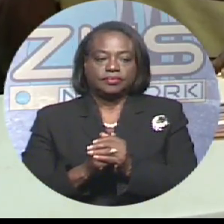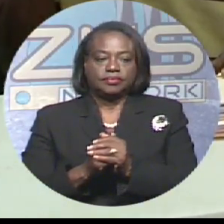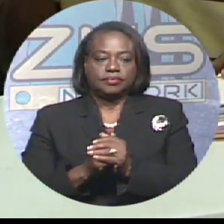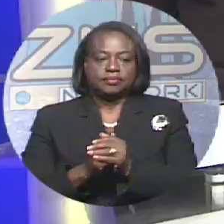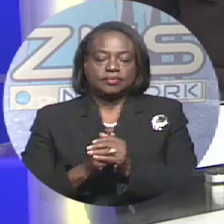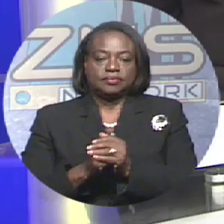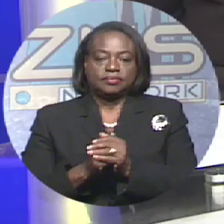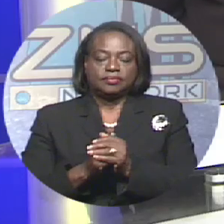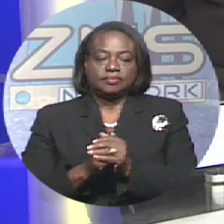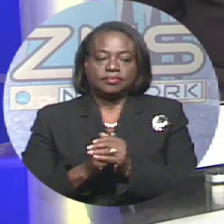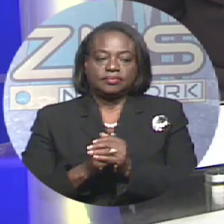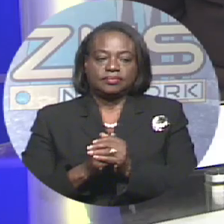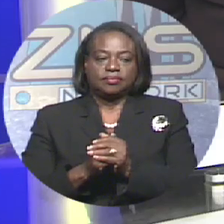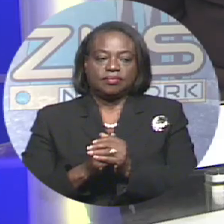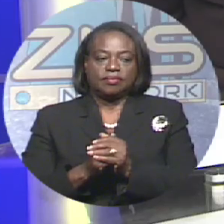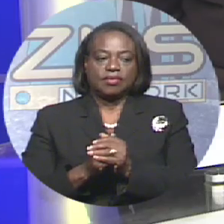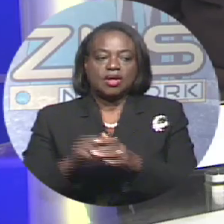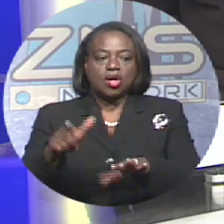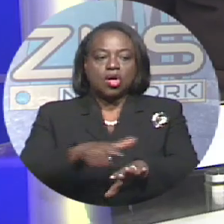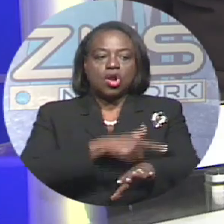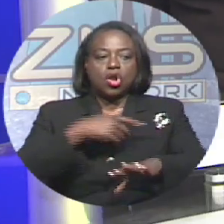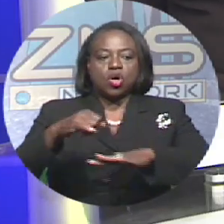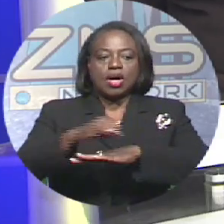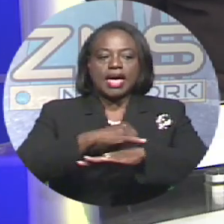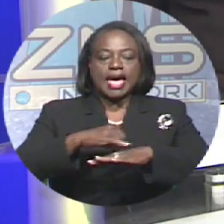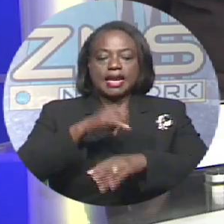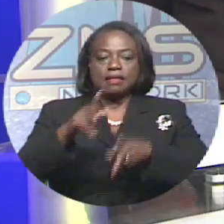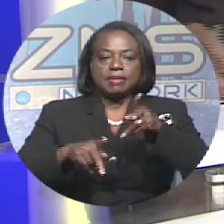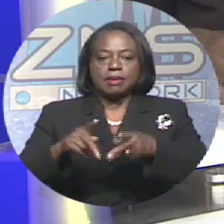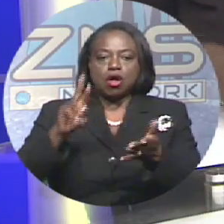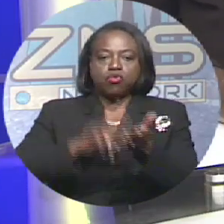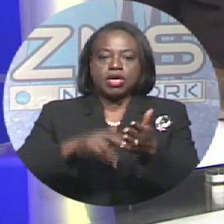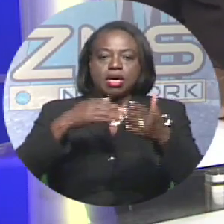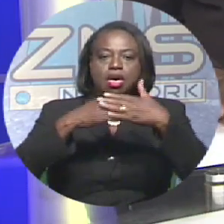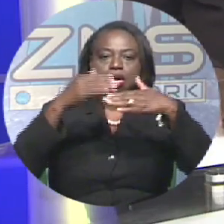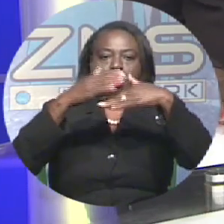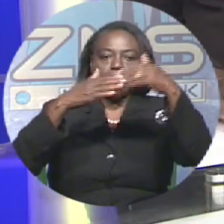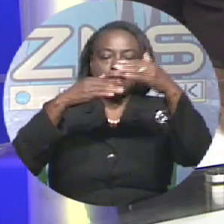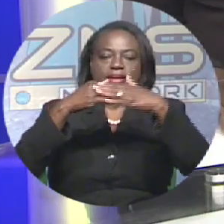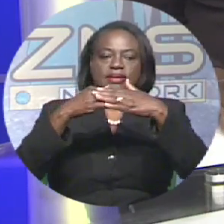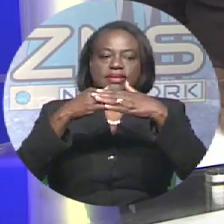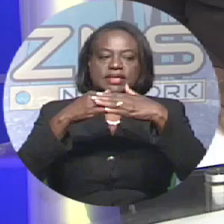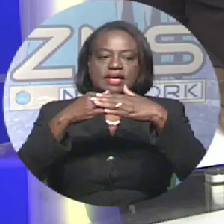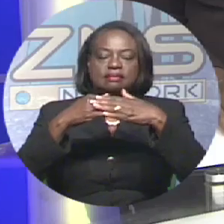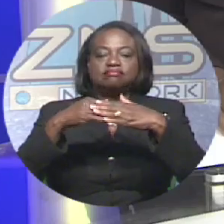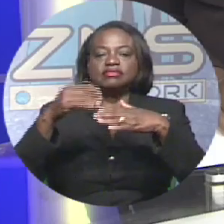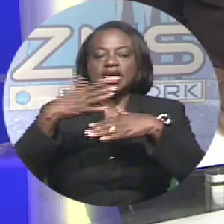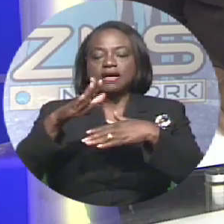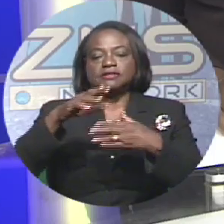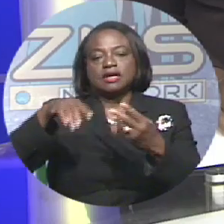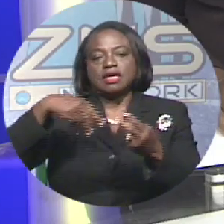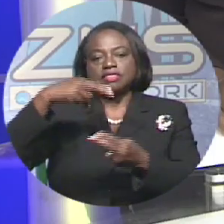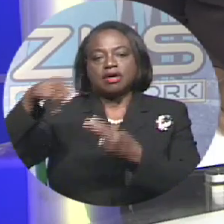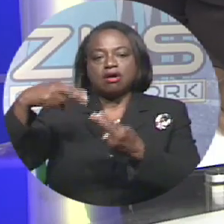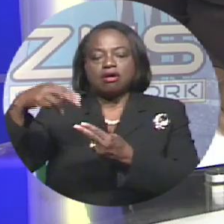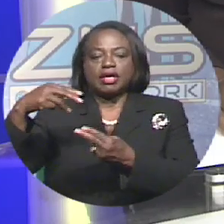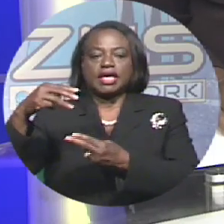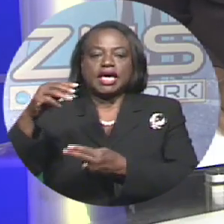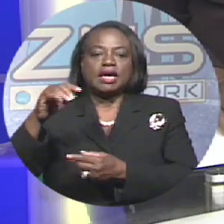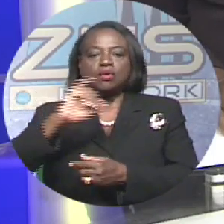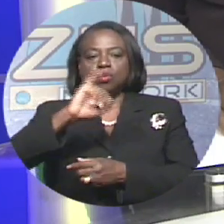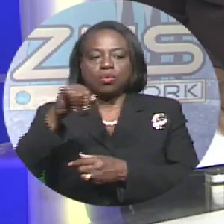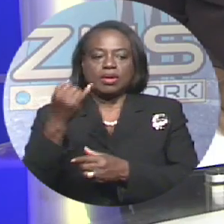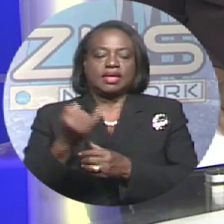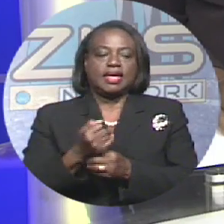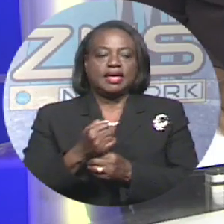Network News. Well, over on Long Island, residents there are rebuilding after Hurricane Joaquin swept through their community, leaving a trail of destruction